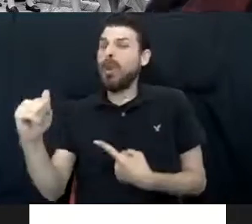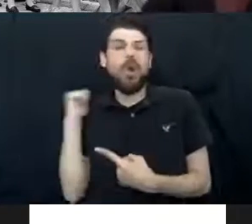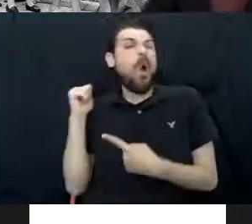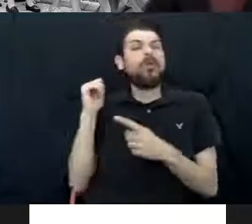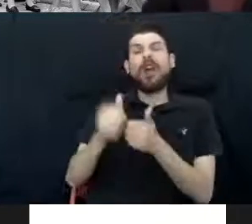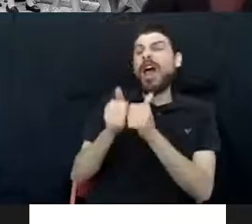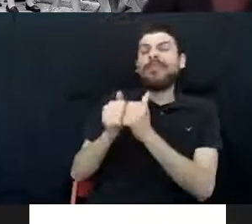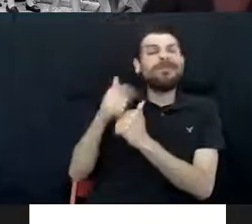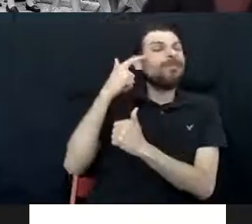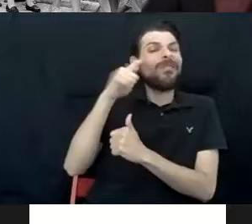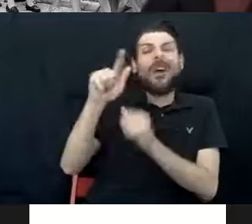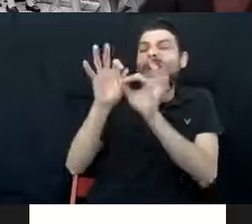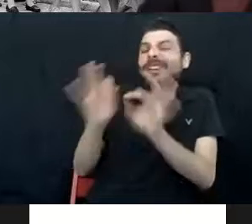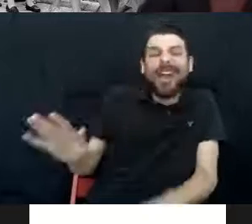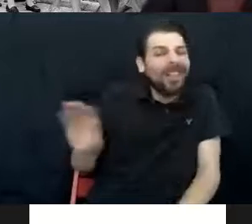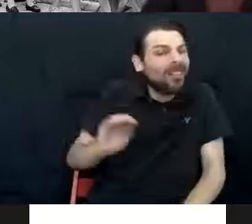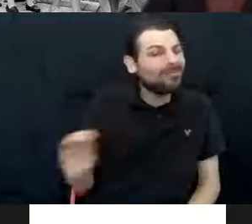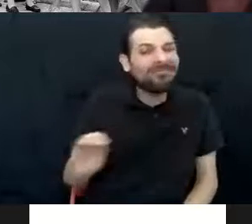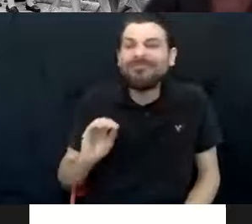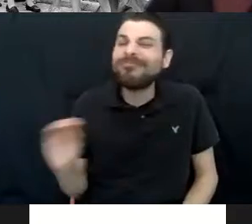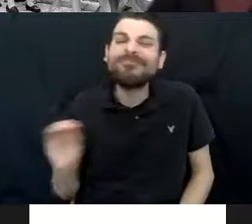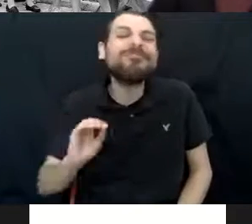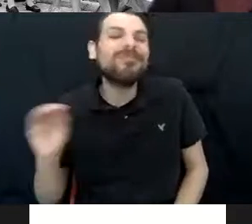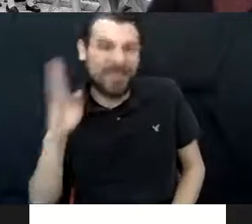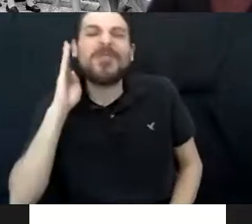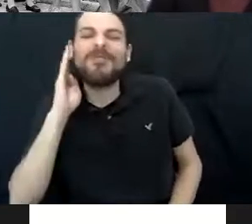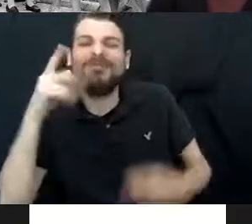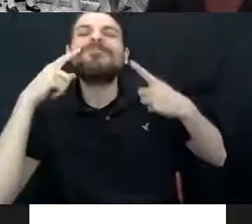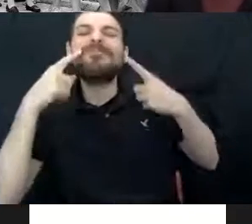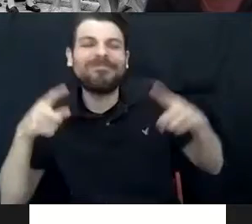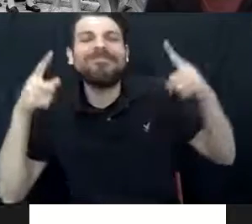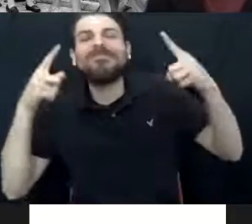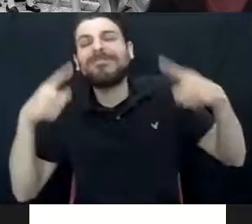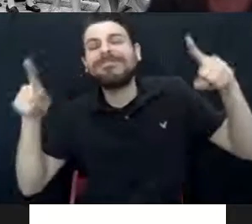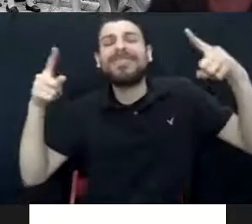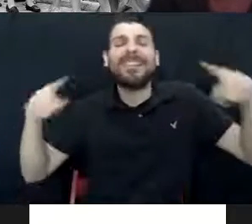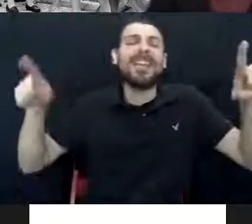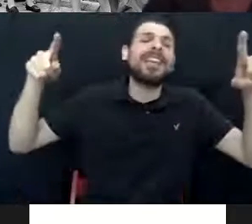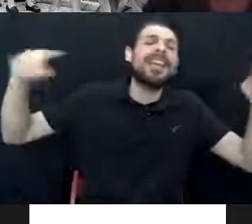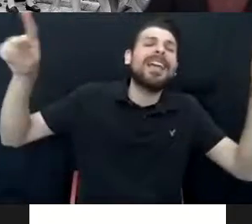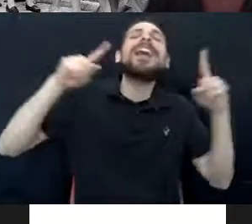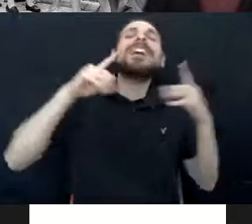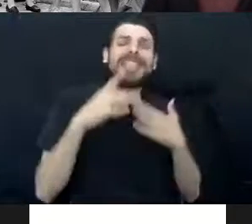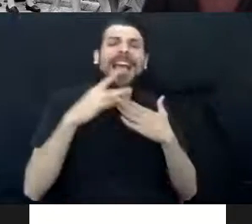this race in vain. So it's guide my heart,